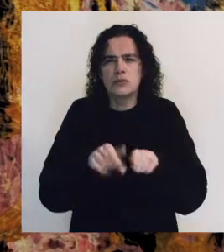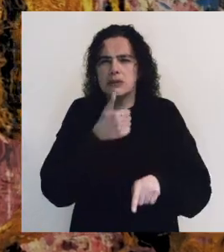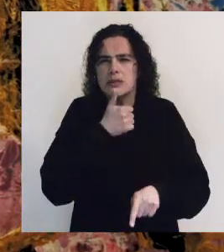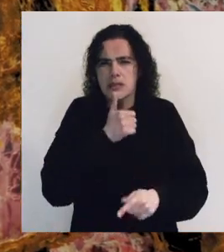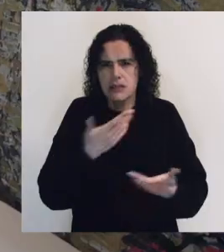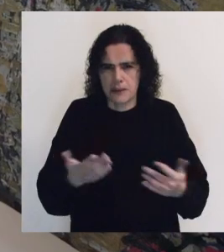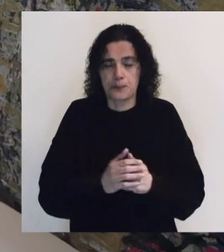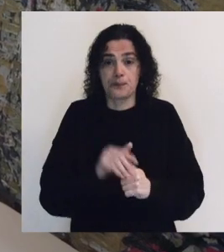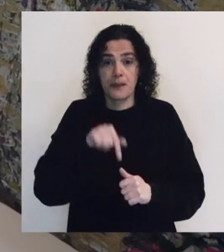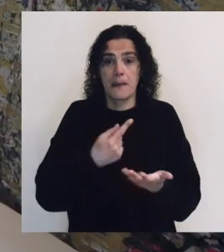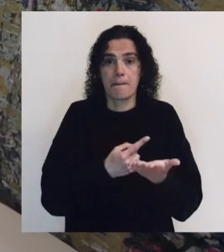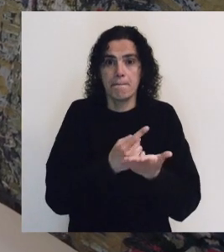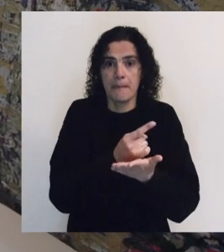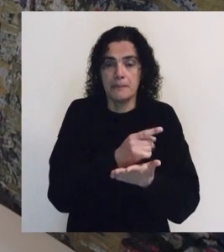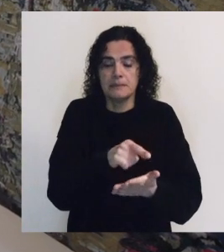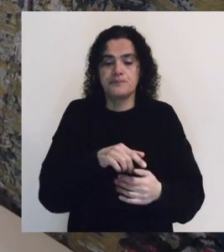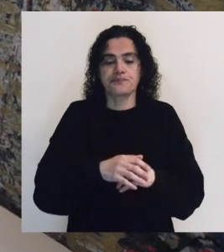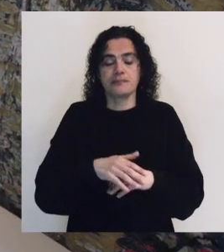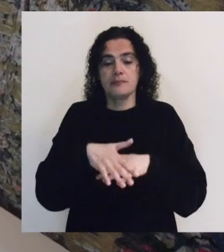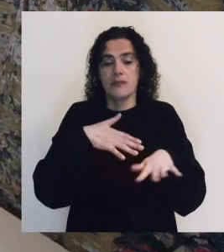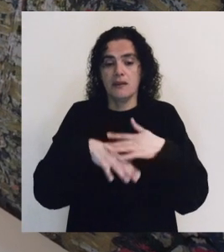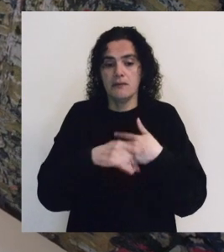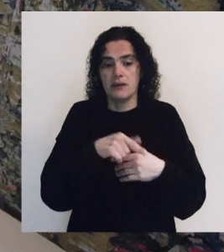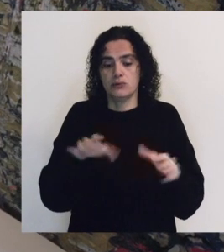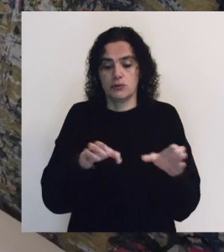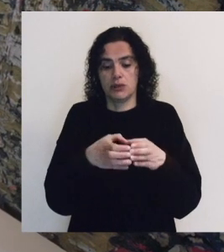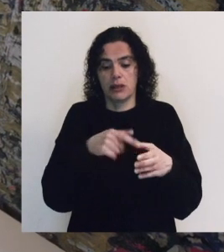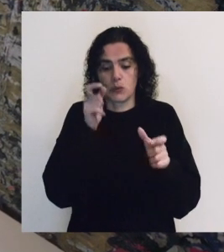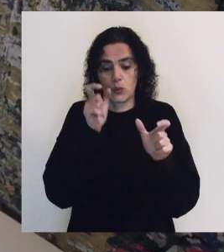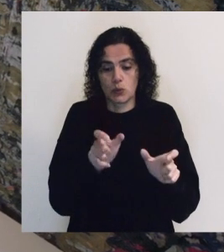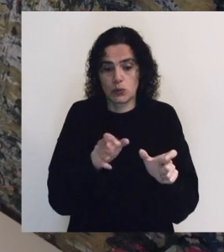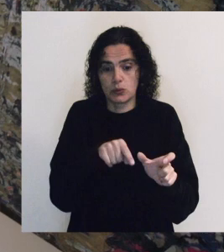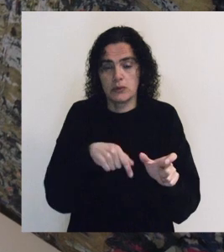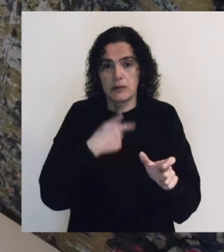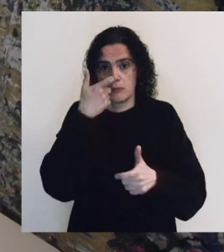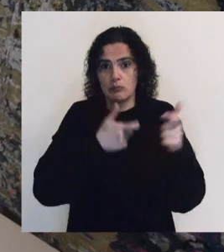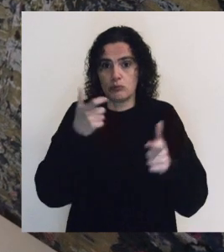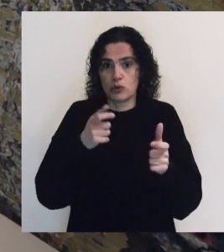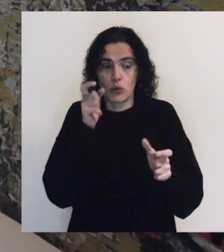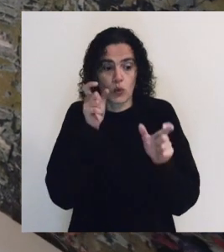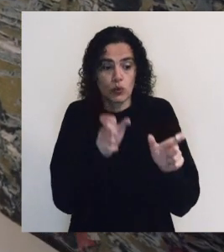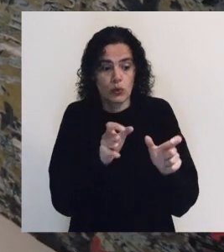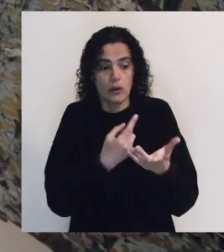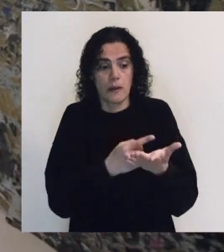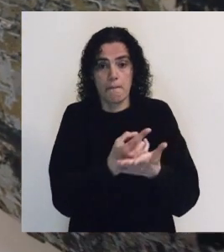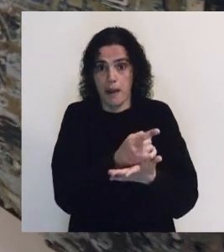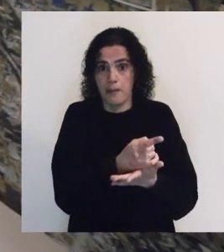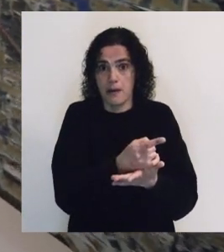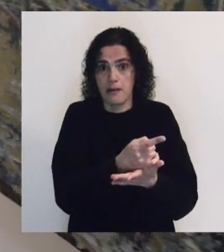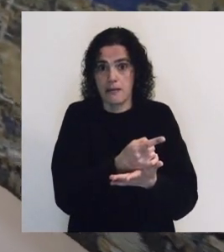and decision. And mapping is done by the community in control. The person who controls the